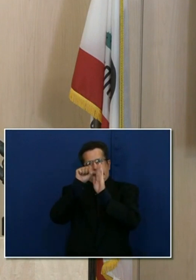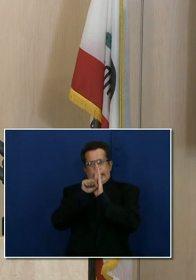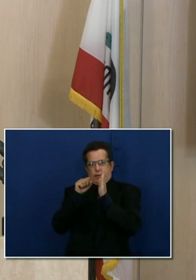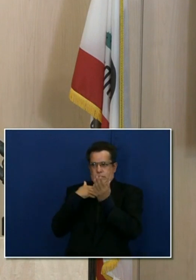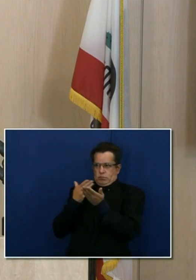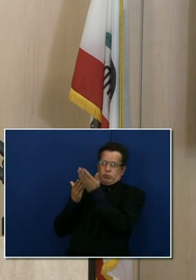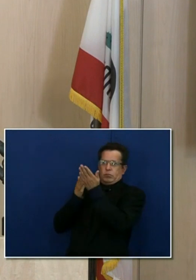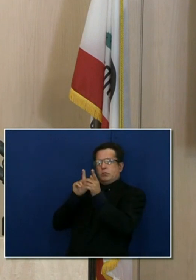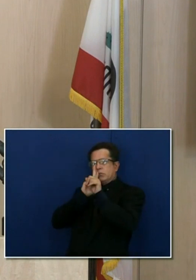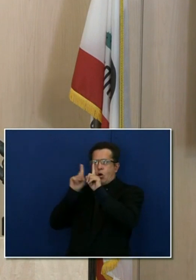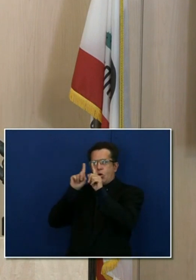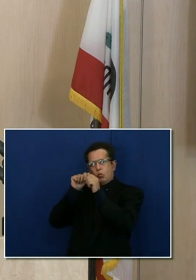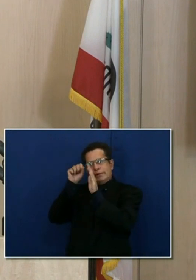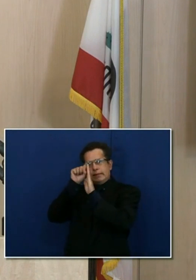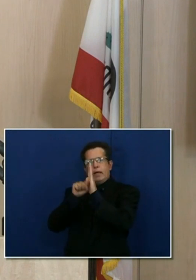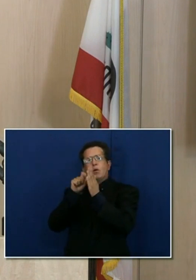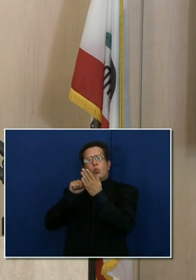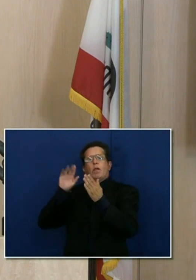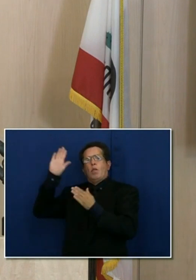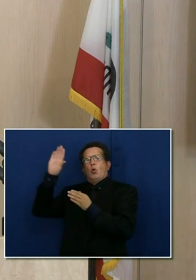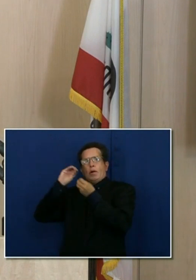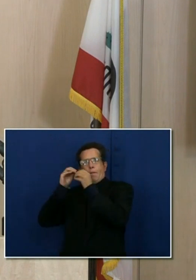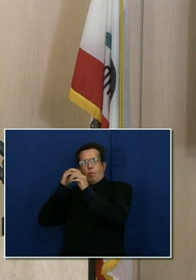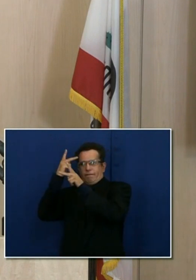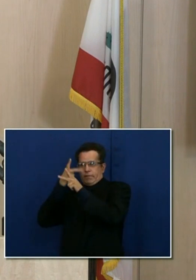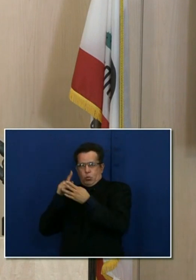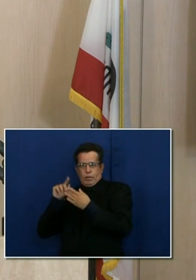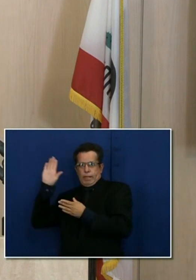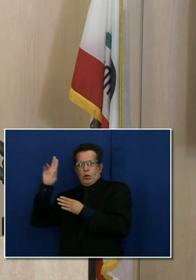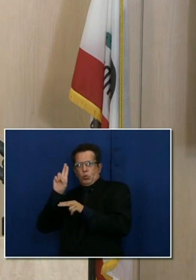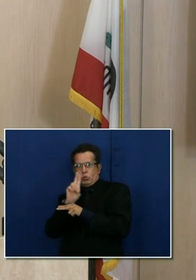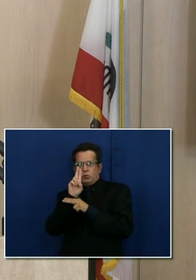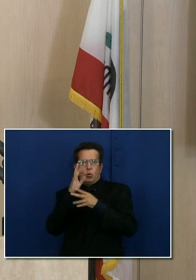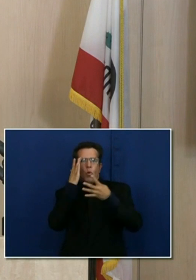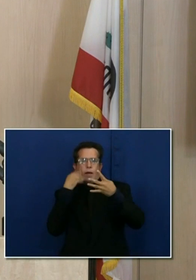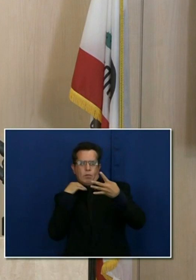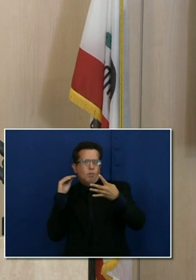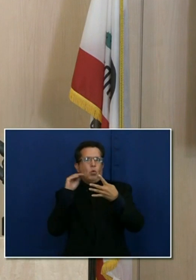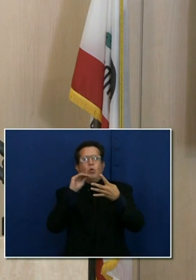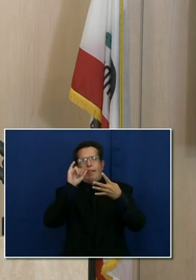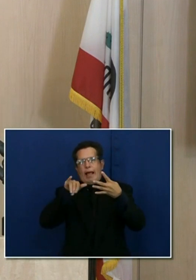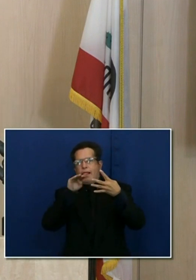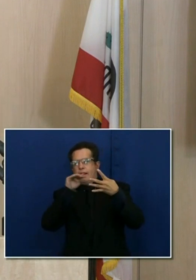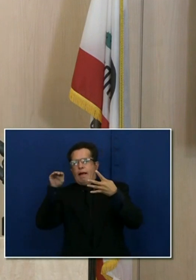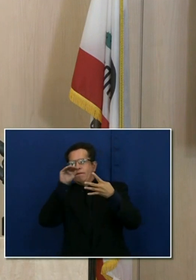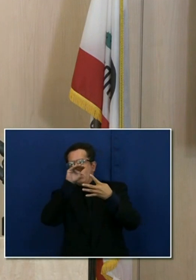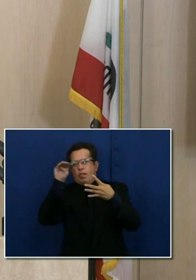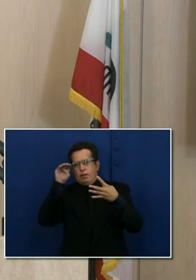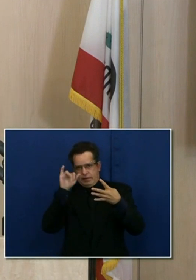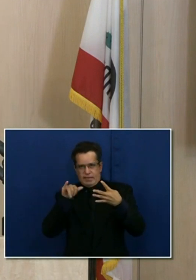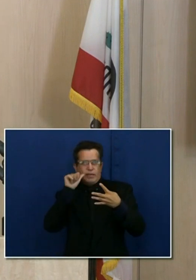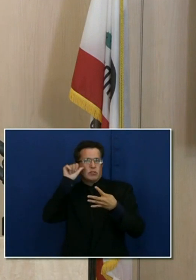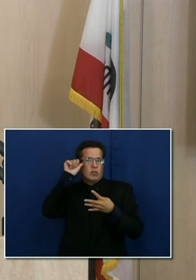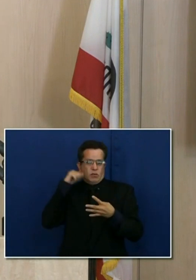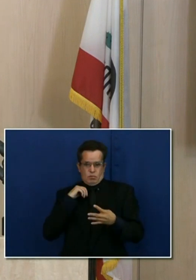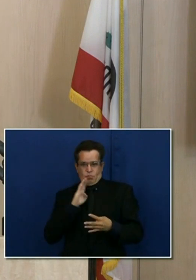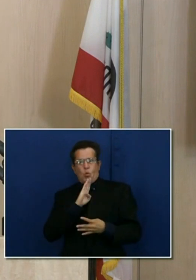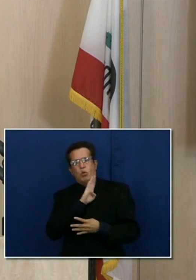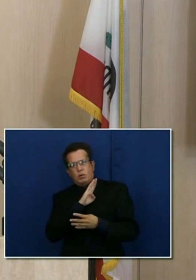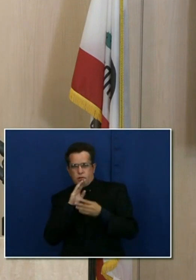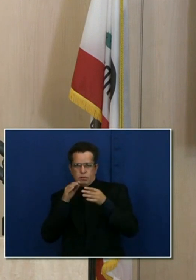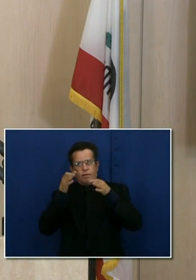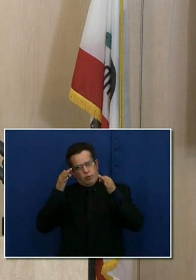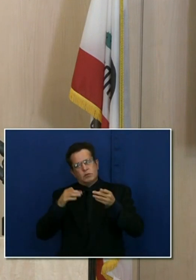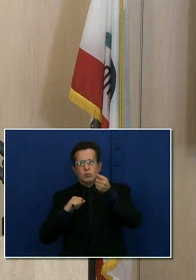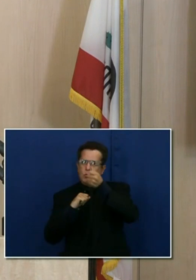concerns and thoughts about the metrics that they are using to place our county in the different tiers. Yesterday, our board voted to support